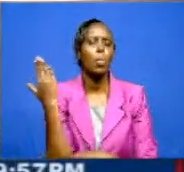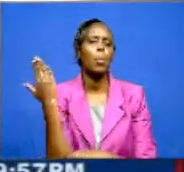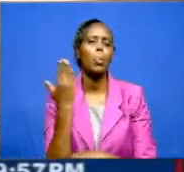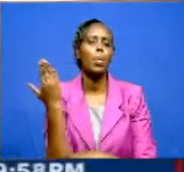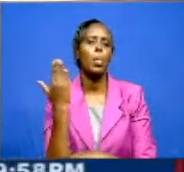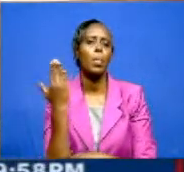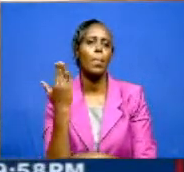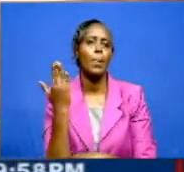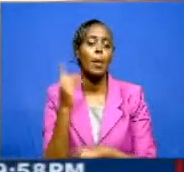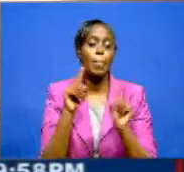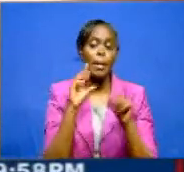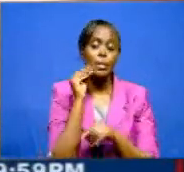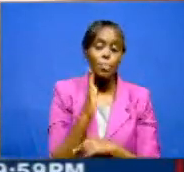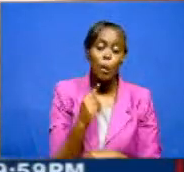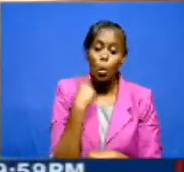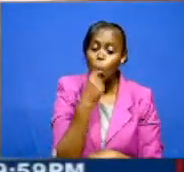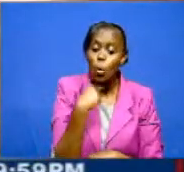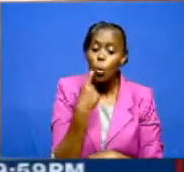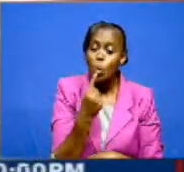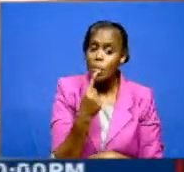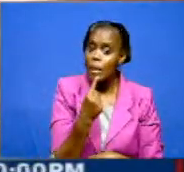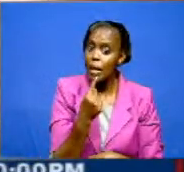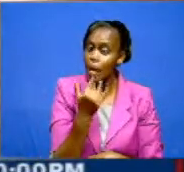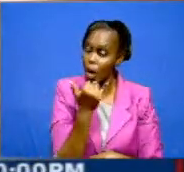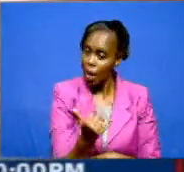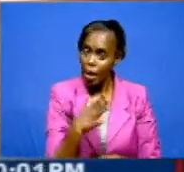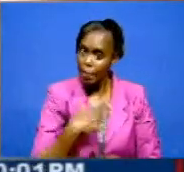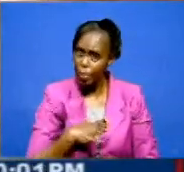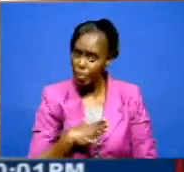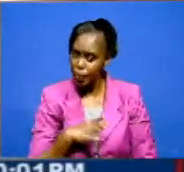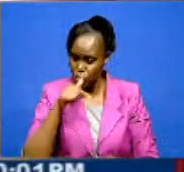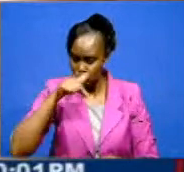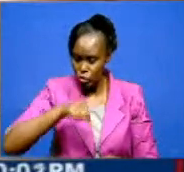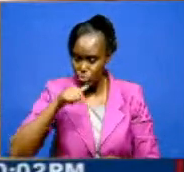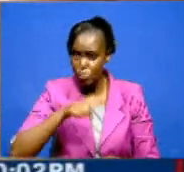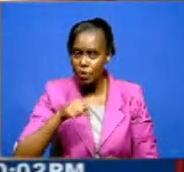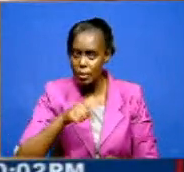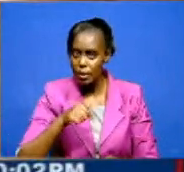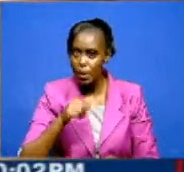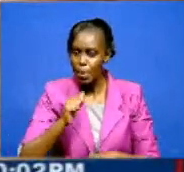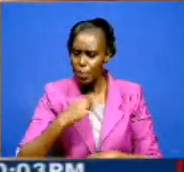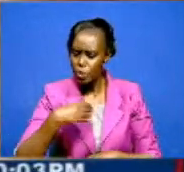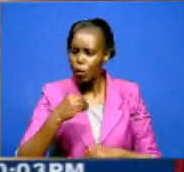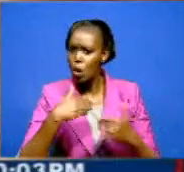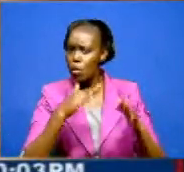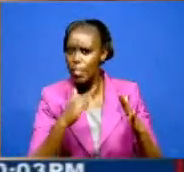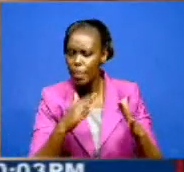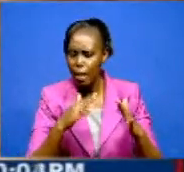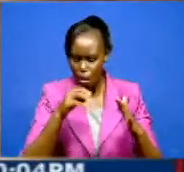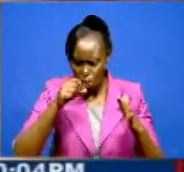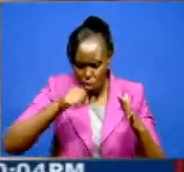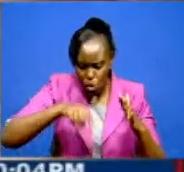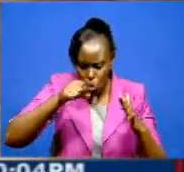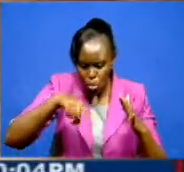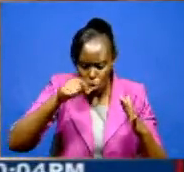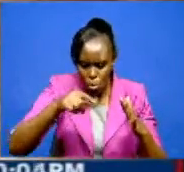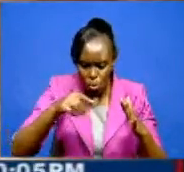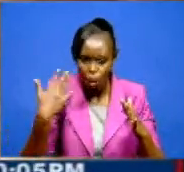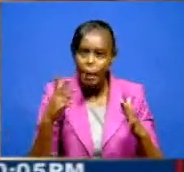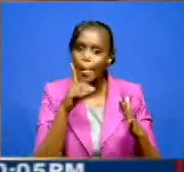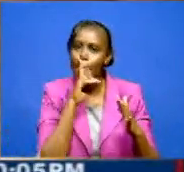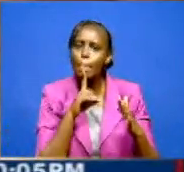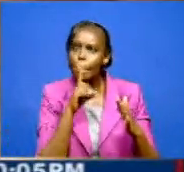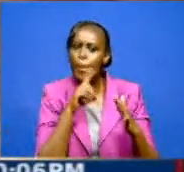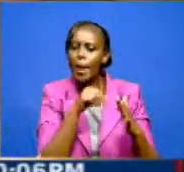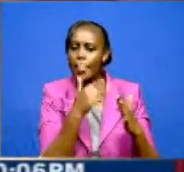Mr. Speaker, who is telling our young people today that you can go out there and grow mung beans and grow the